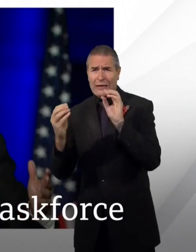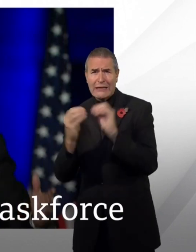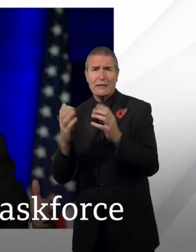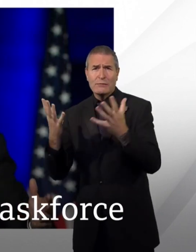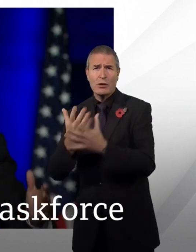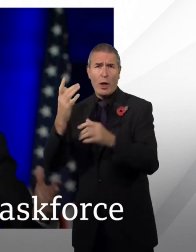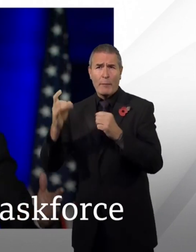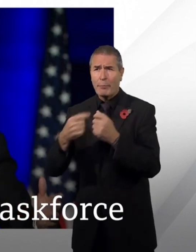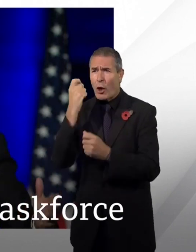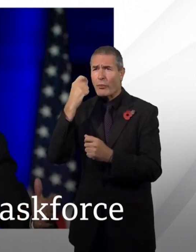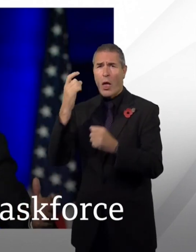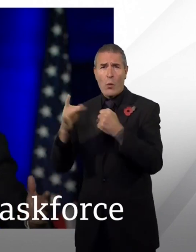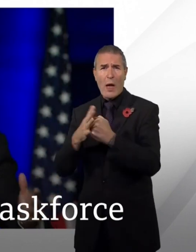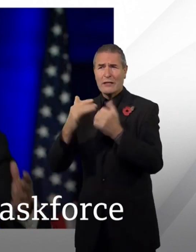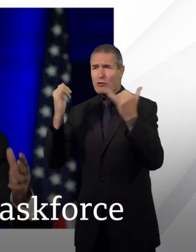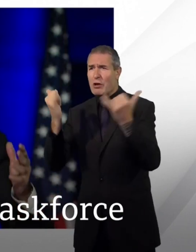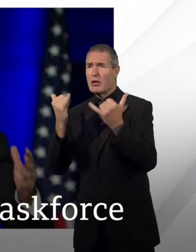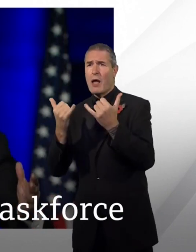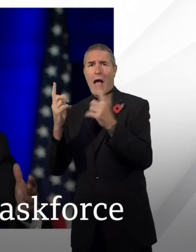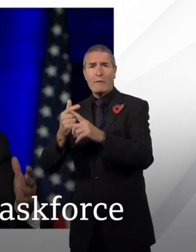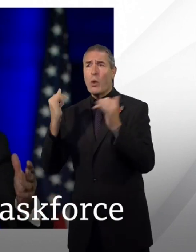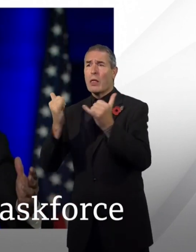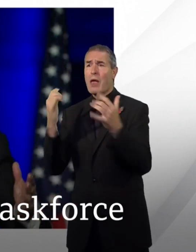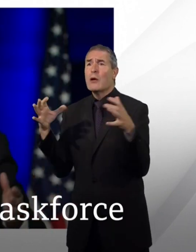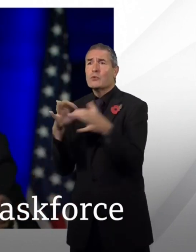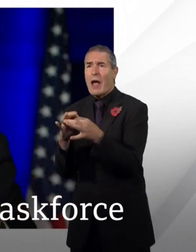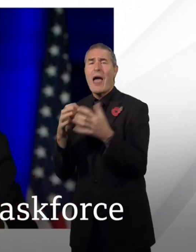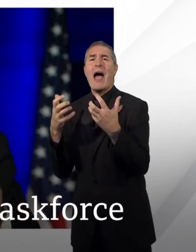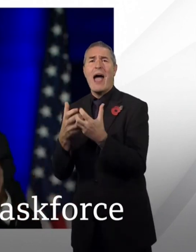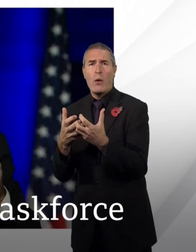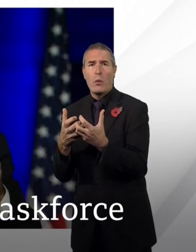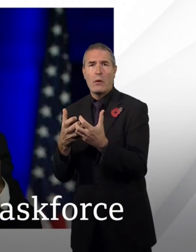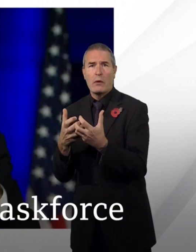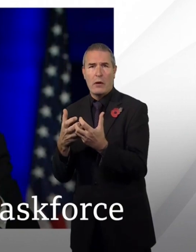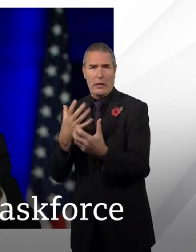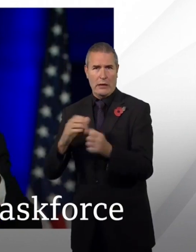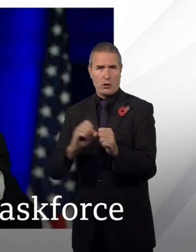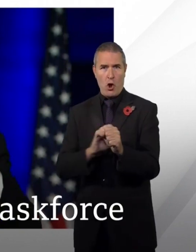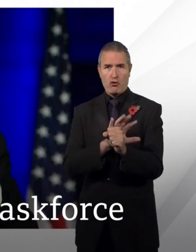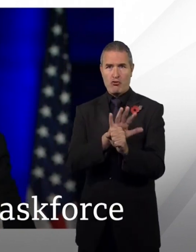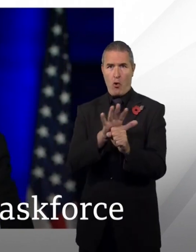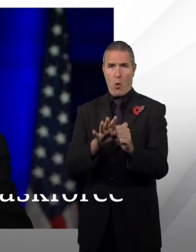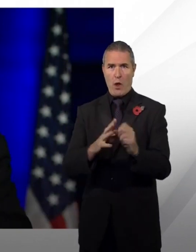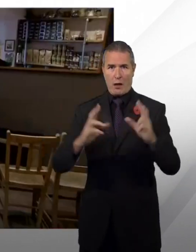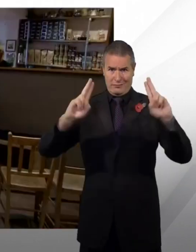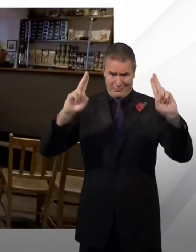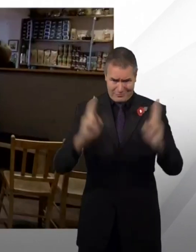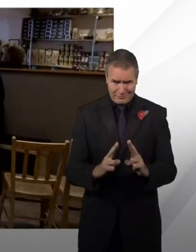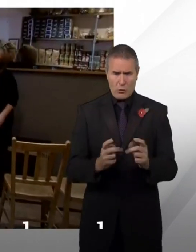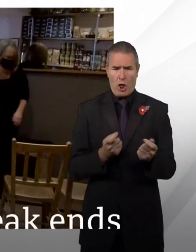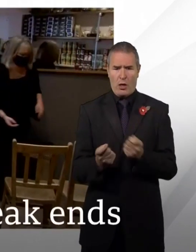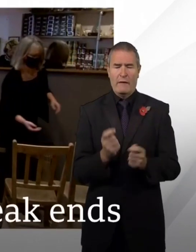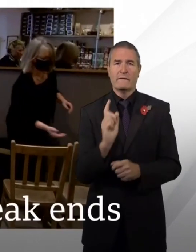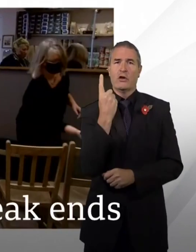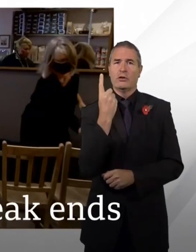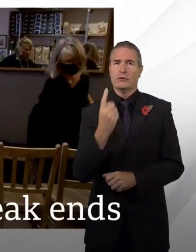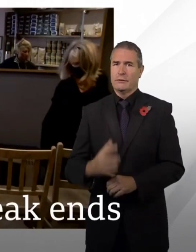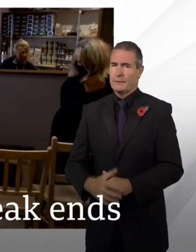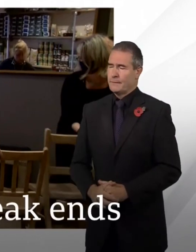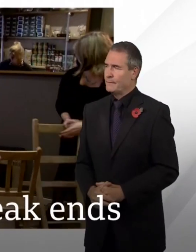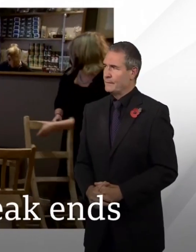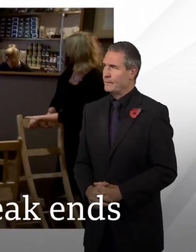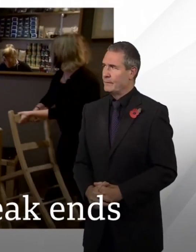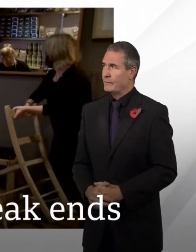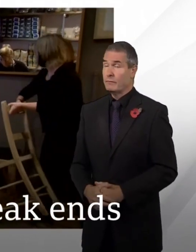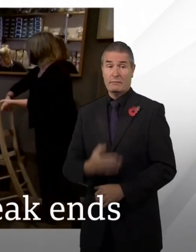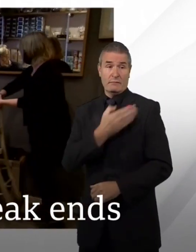birthdays, weddings, graduations, all the moments that matter most to us until we get it under control. The 17